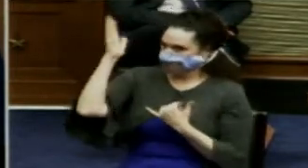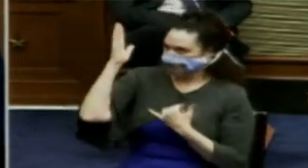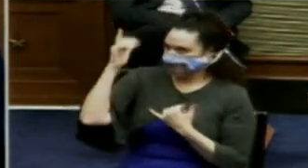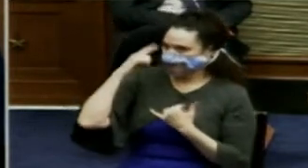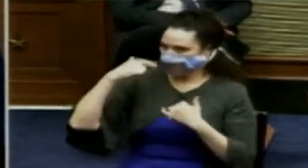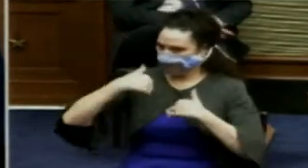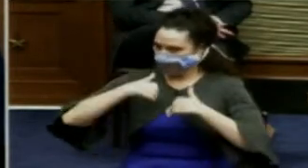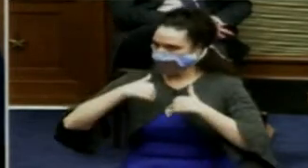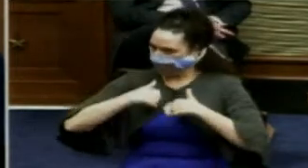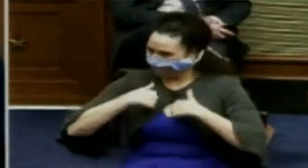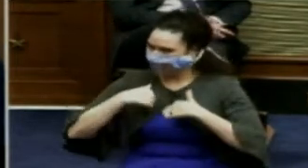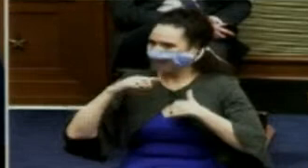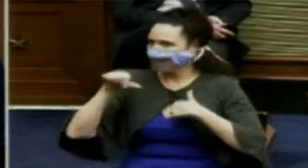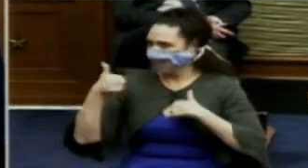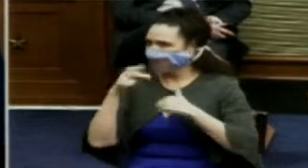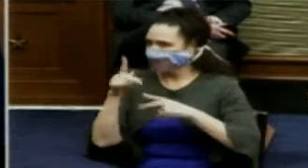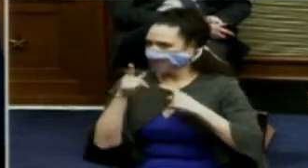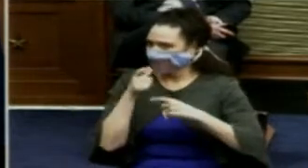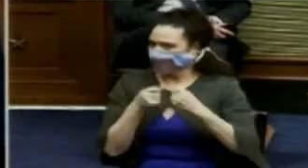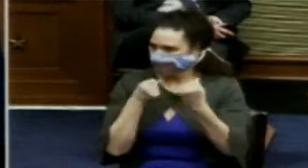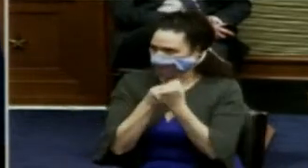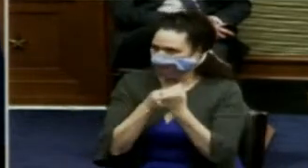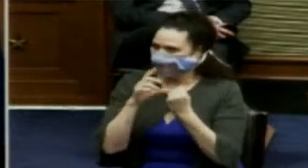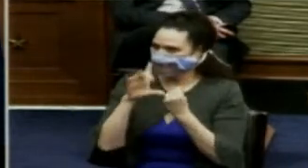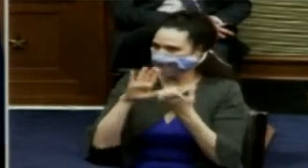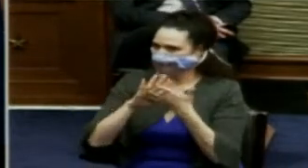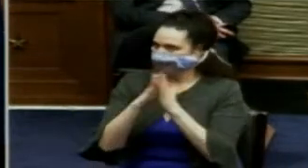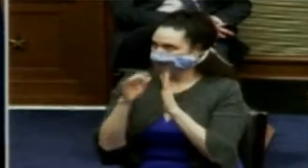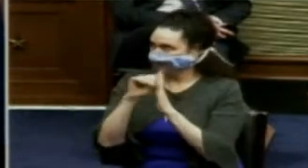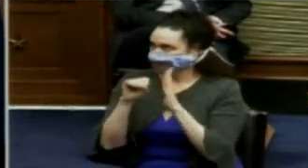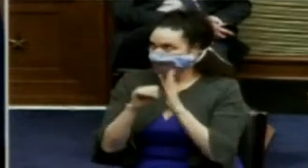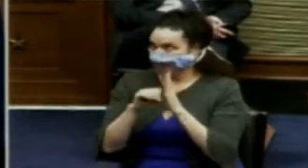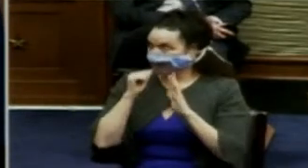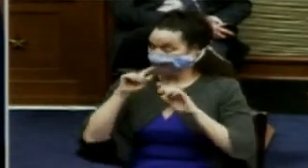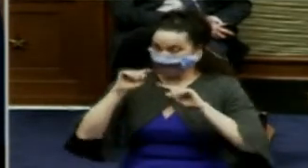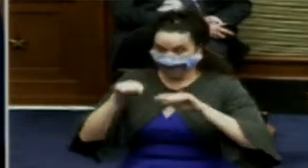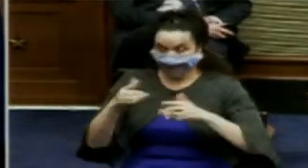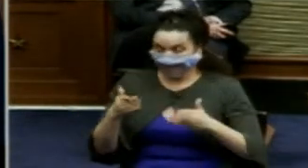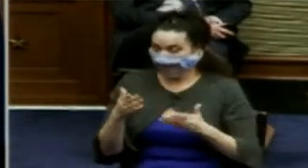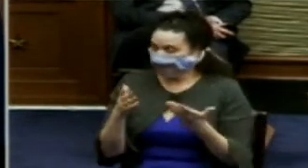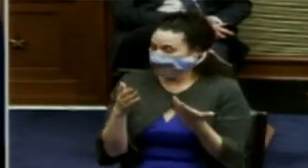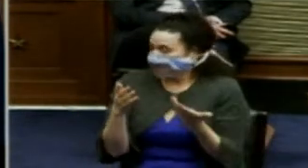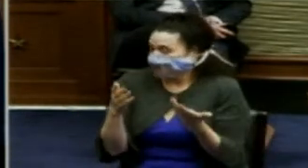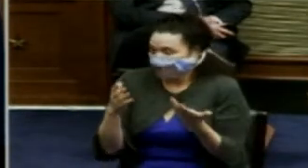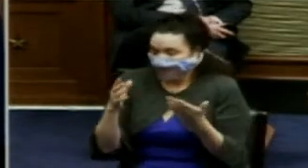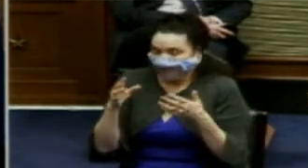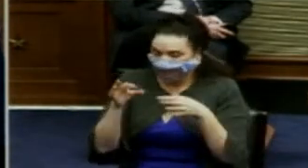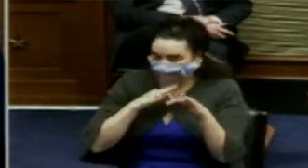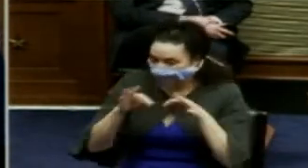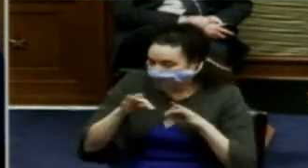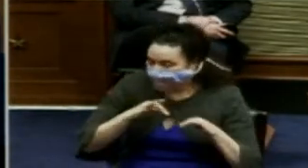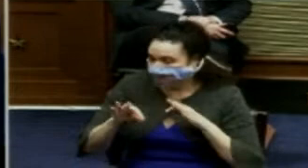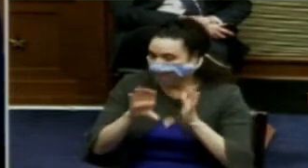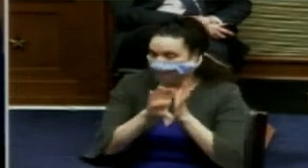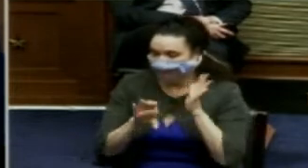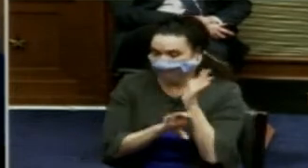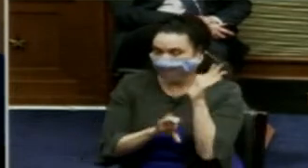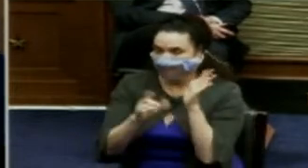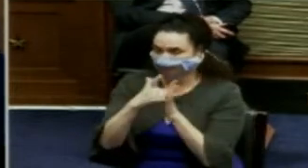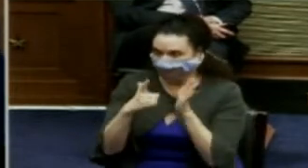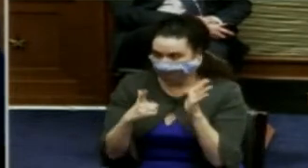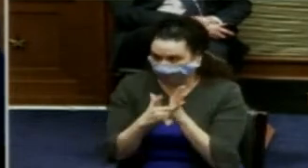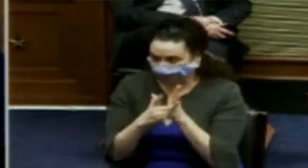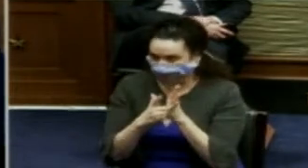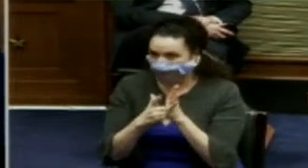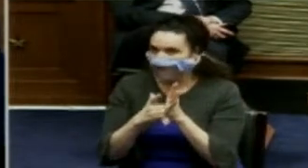D.C. statehood. I'm not here today to discuss constitutional law, even though I'm a Yale Law grad. Today, I simply ask that